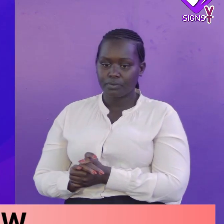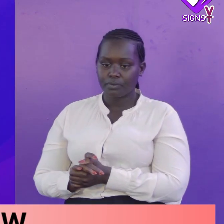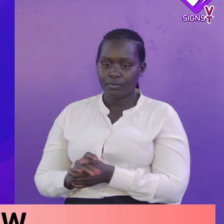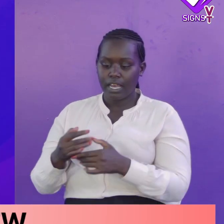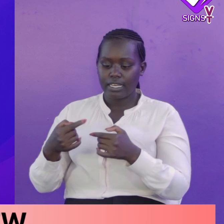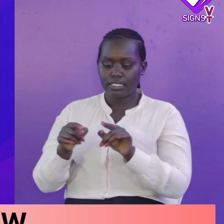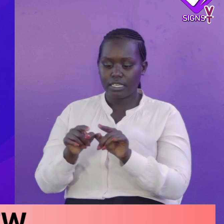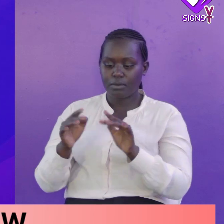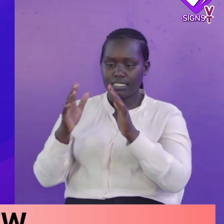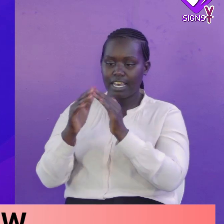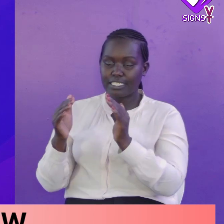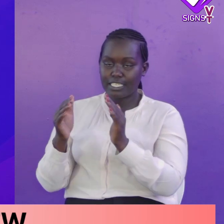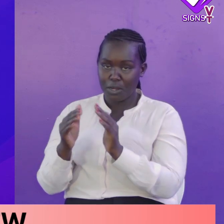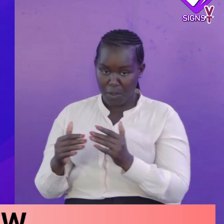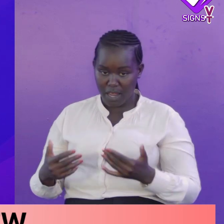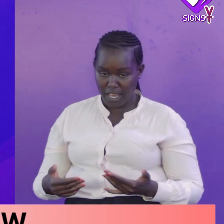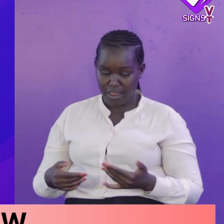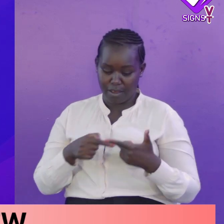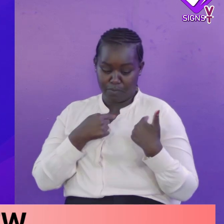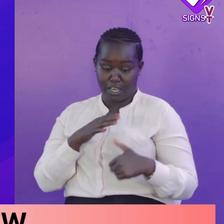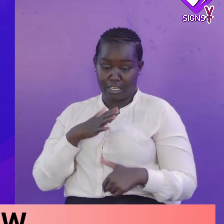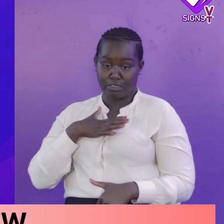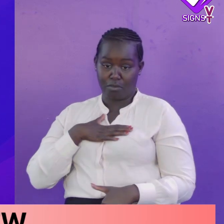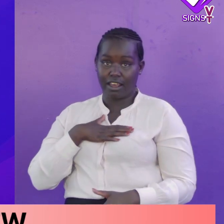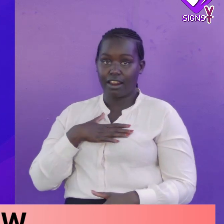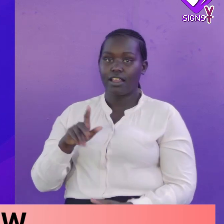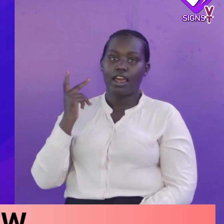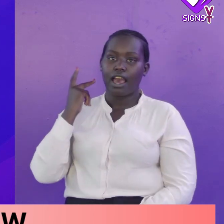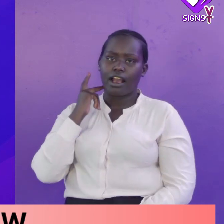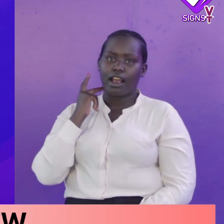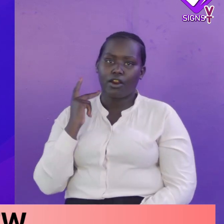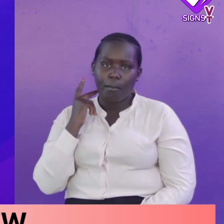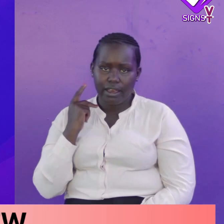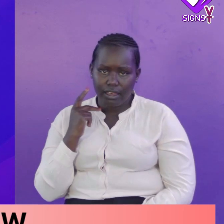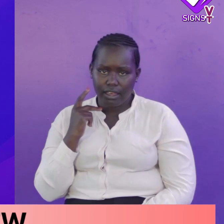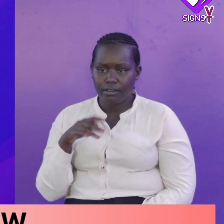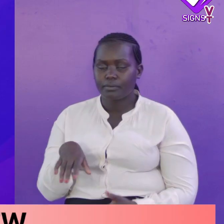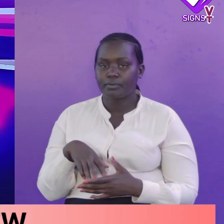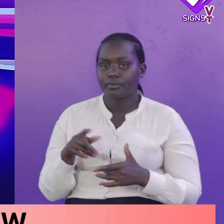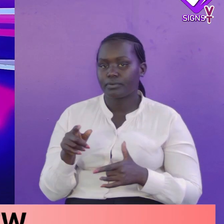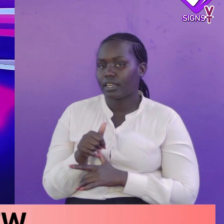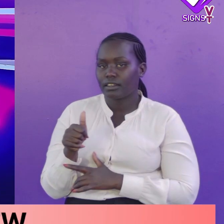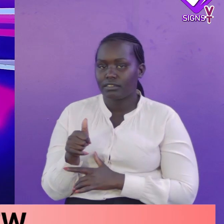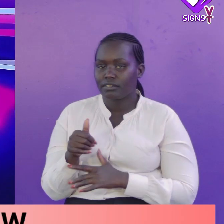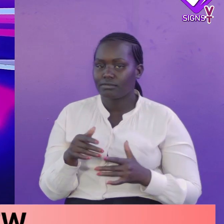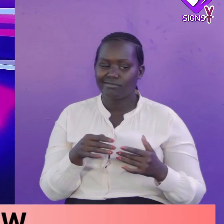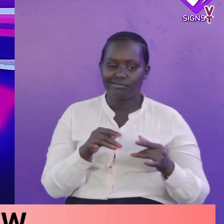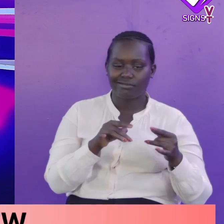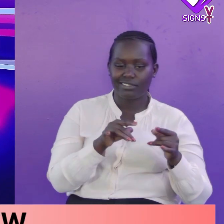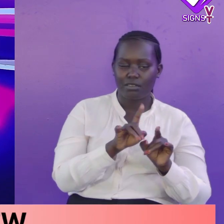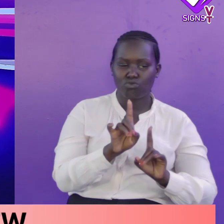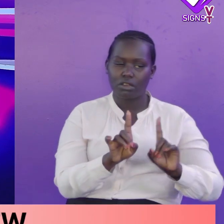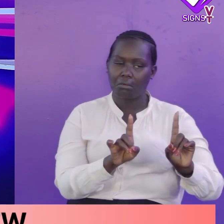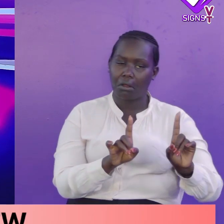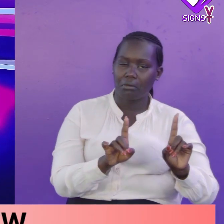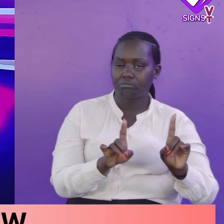as Arsenal, so they are in my heart. Kariobangi Sharks versus Bandari. Another draw. I think 1-1. I